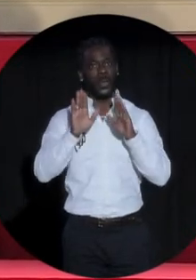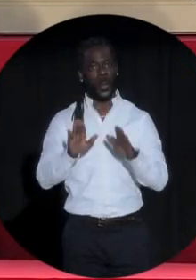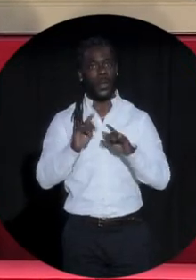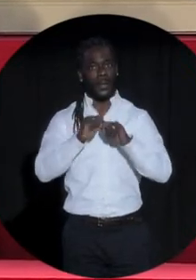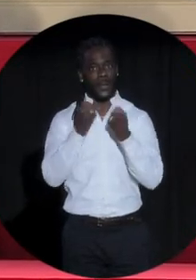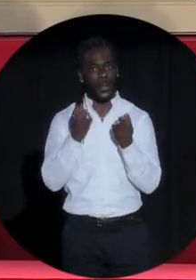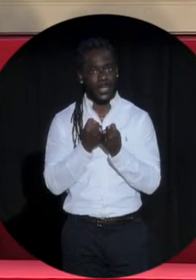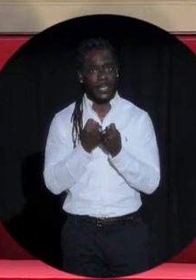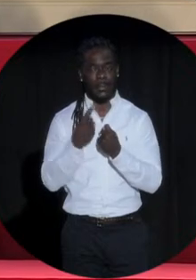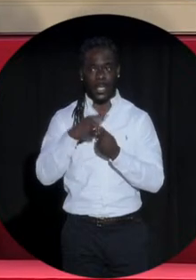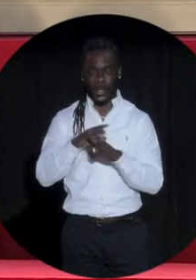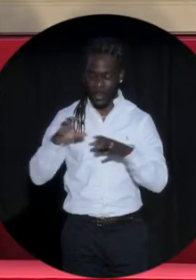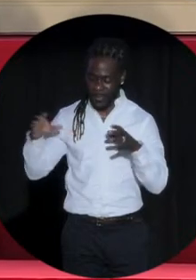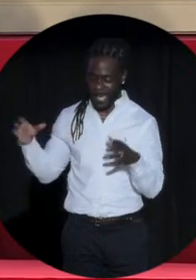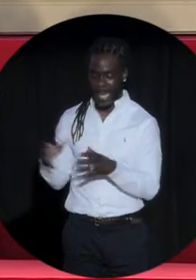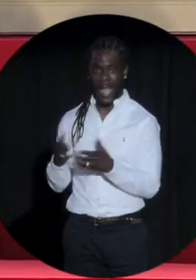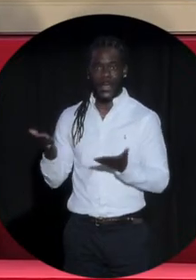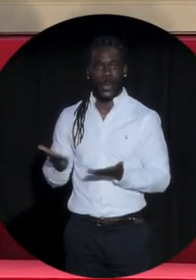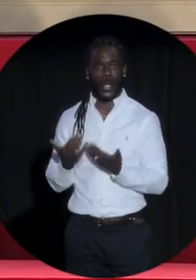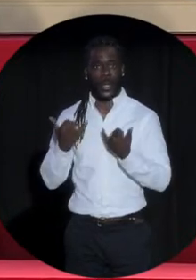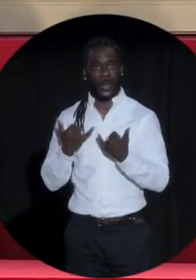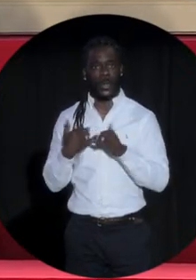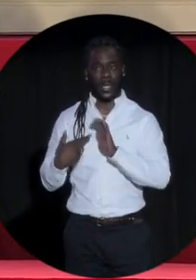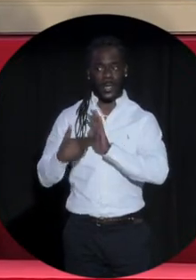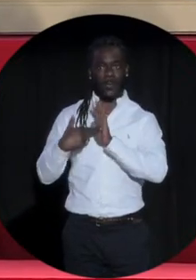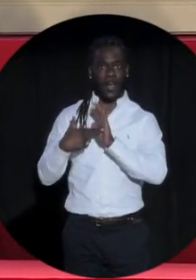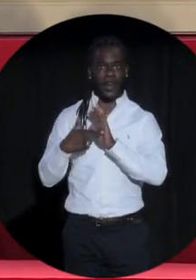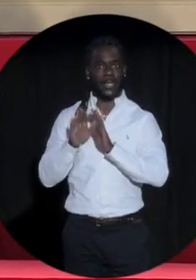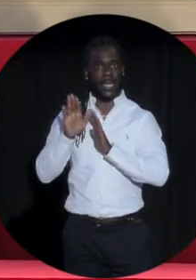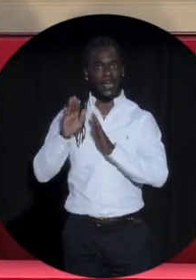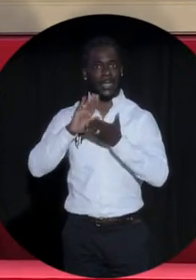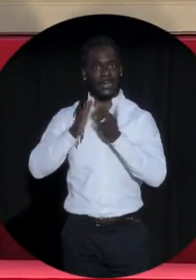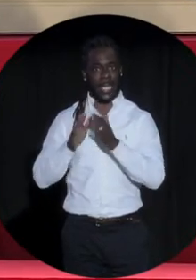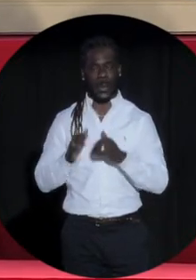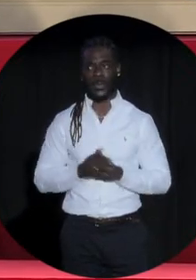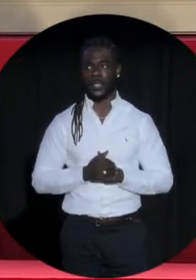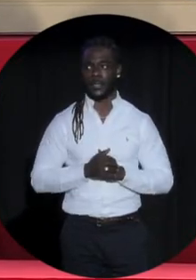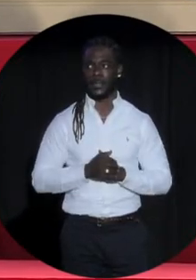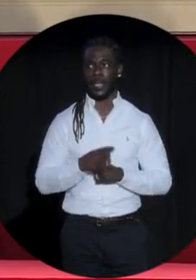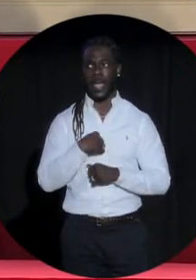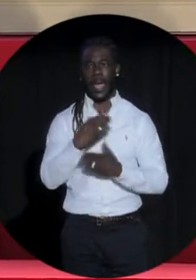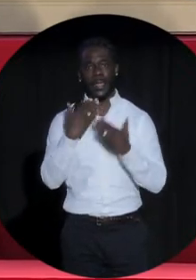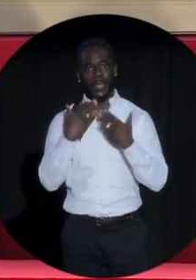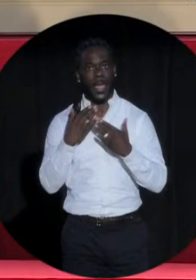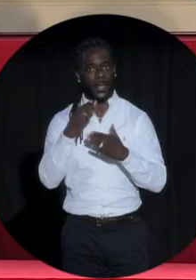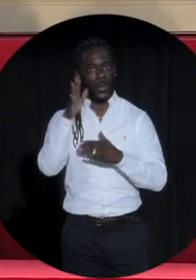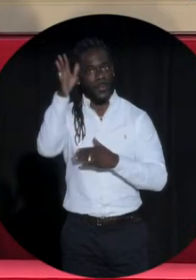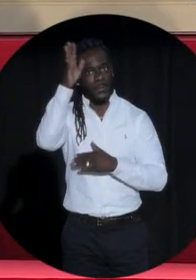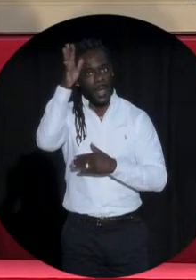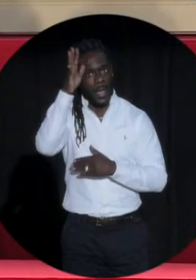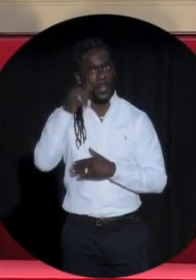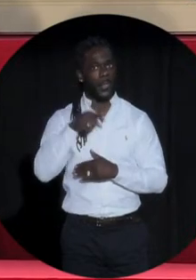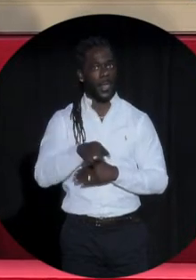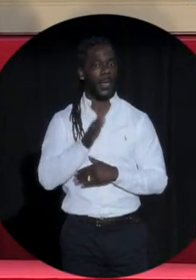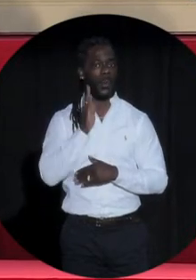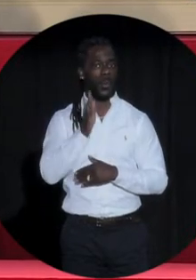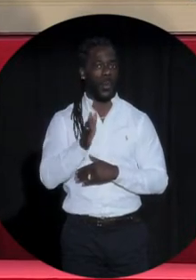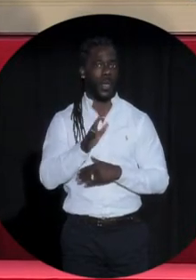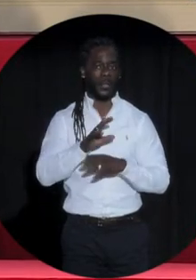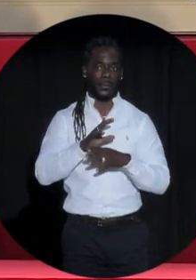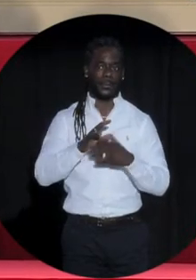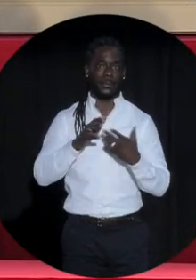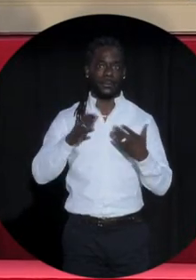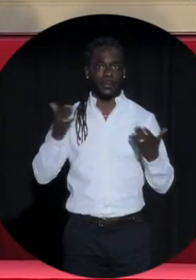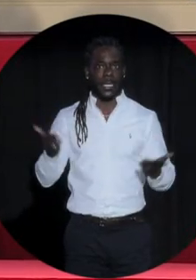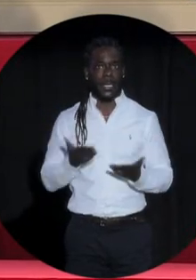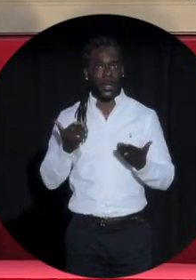that you have gathered here to represent this county. I thank you, Father, that they will come